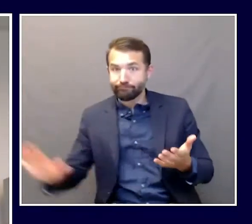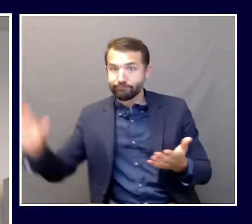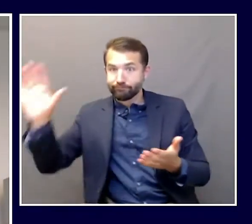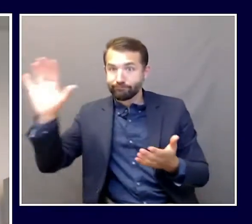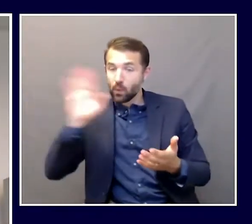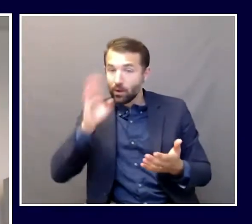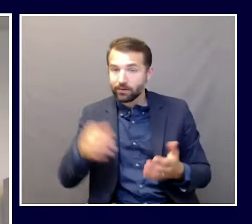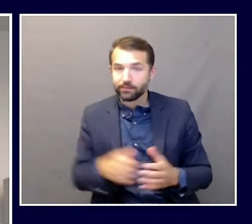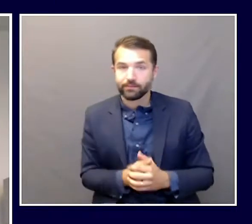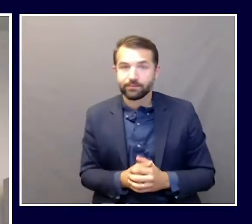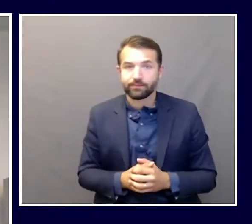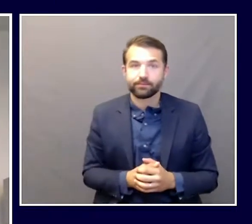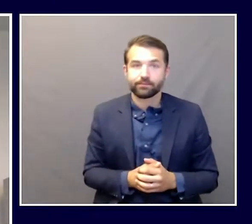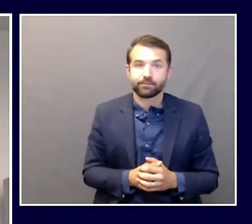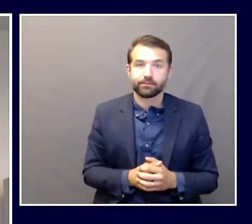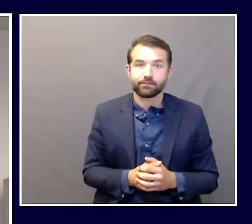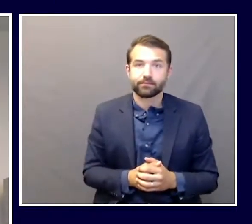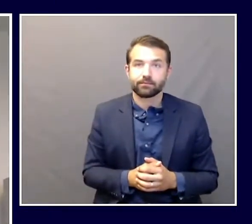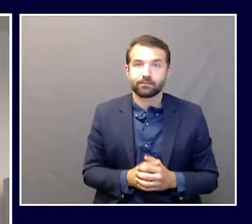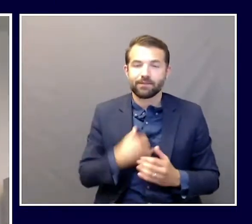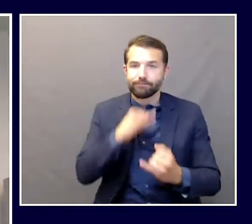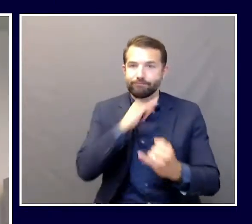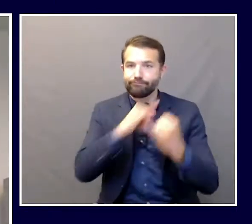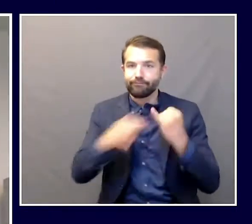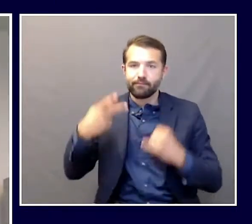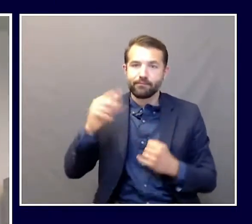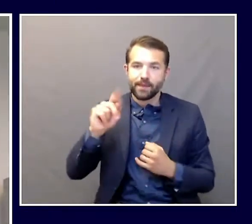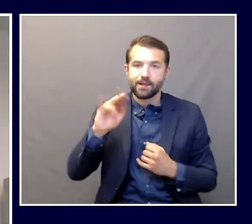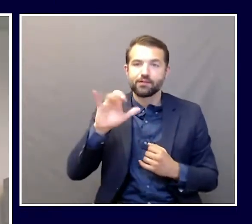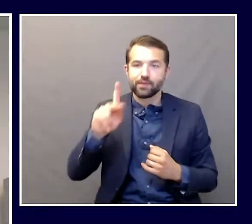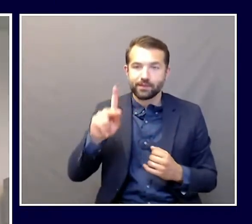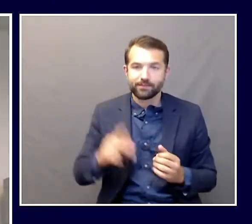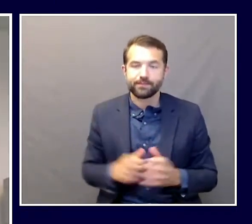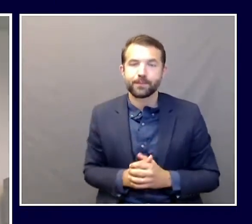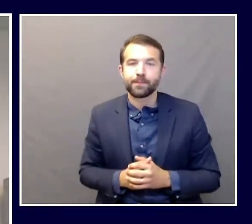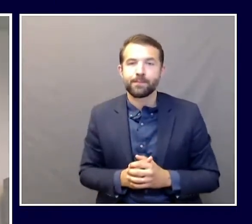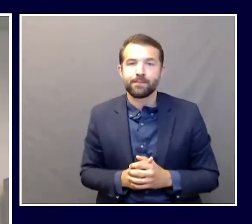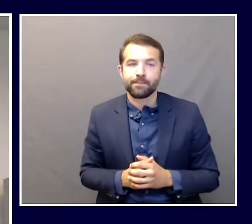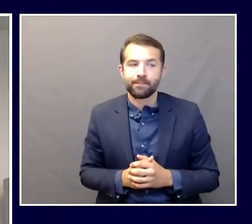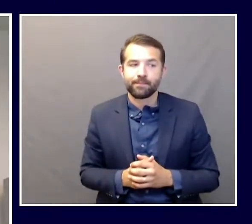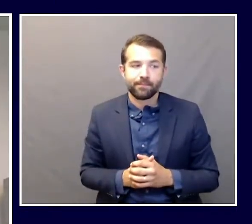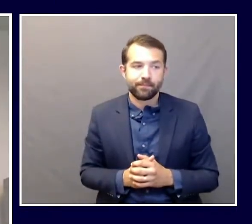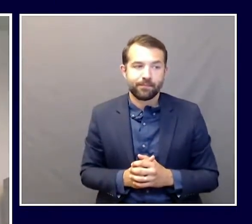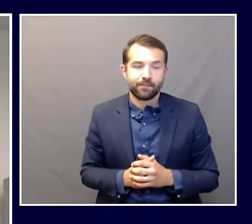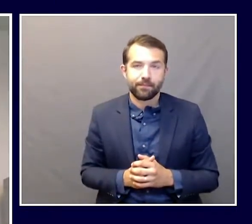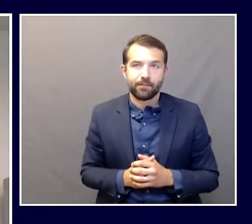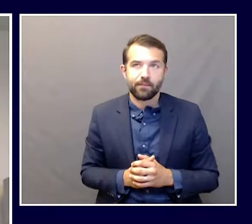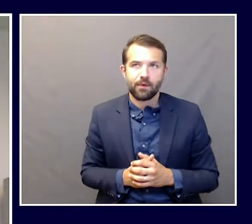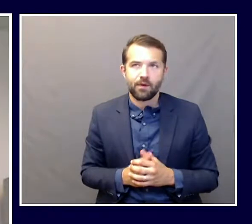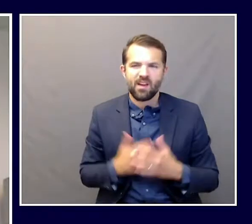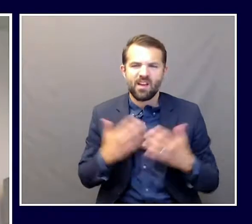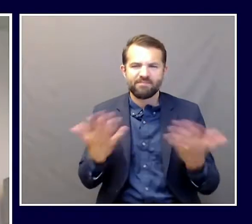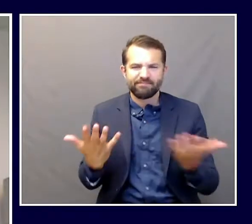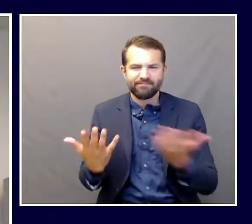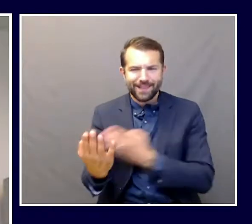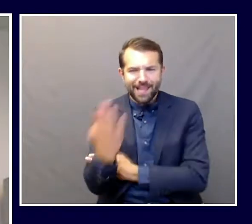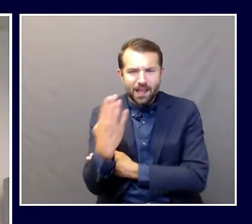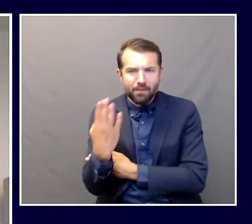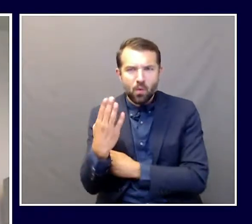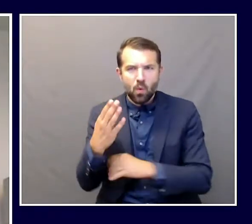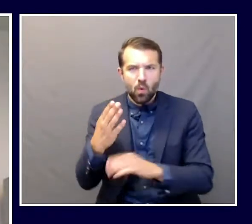Thank you very much. Earlier today, I believe you said that there have been